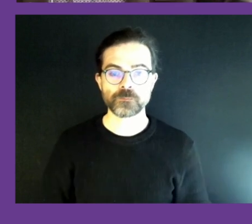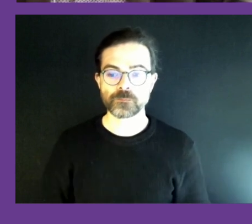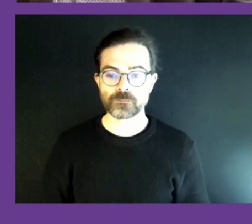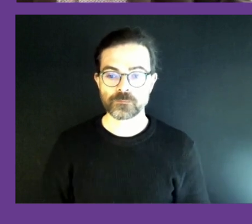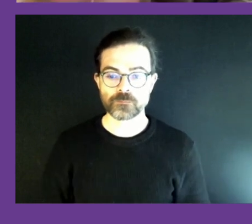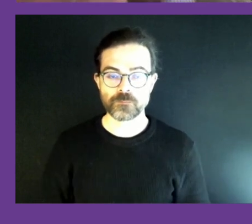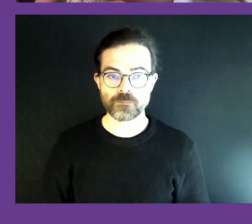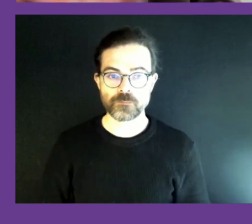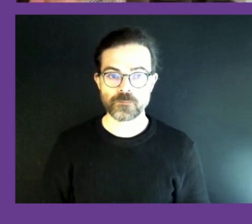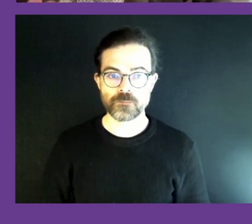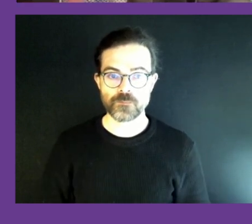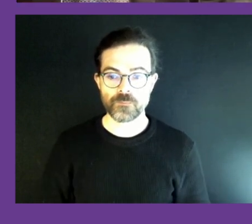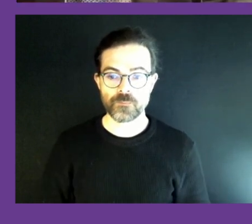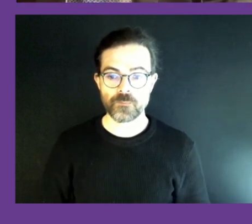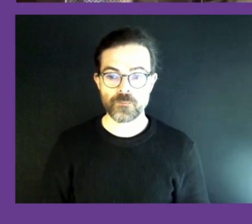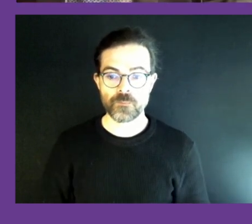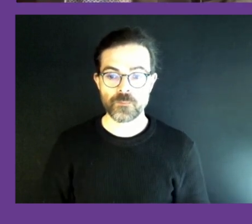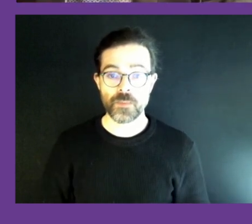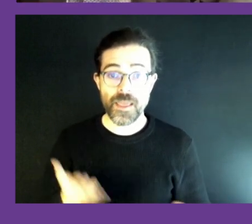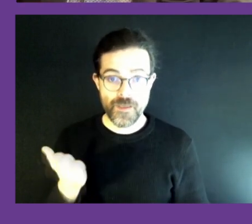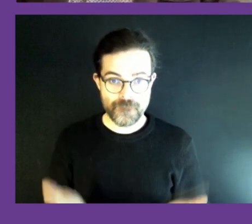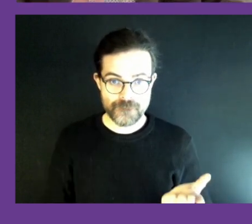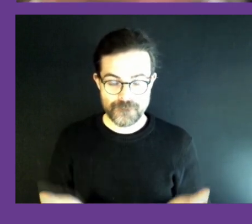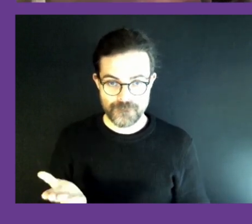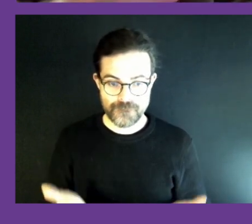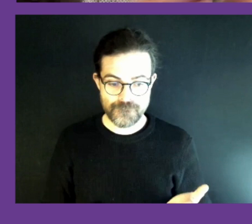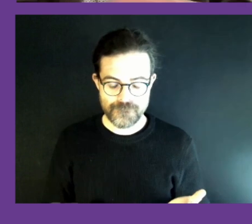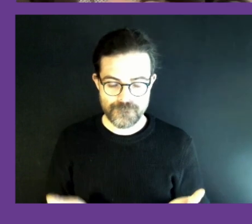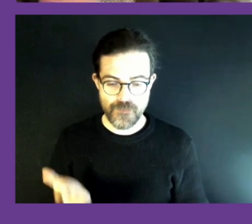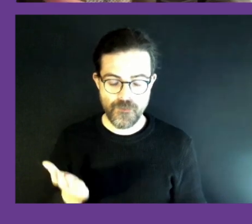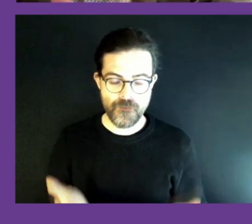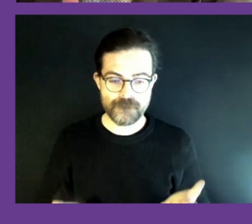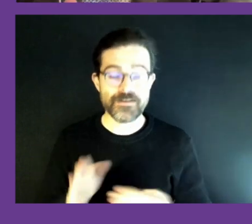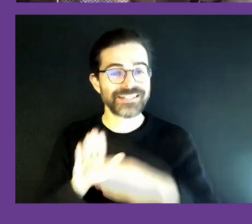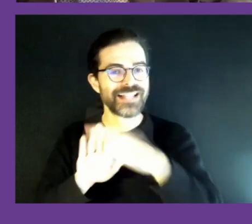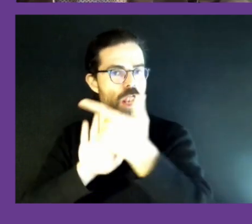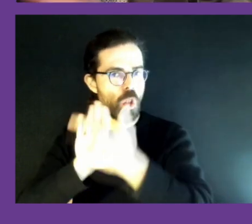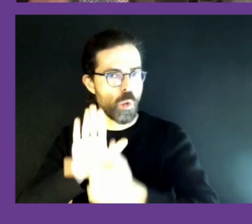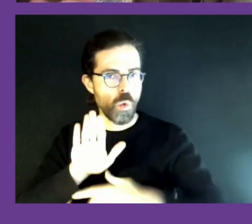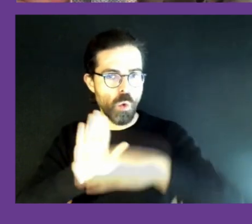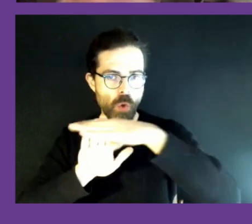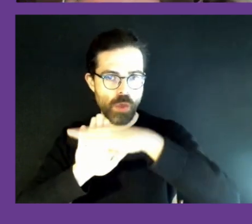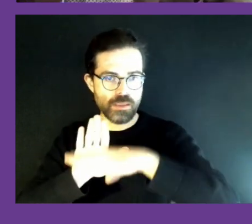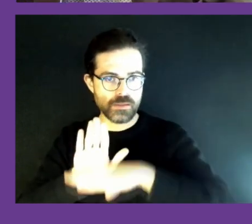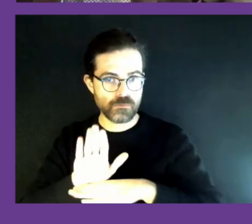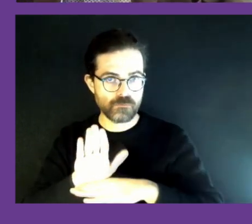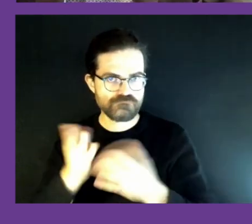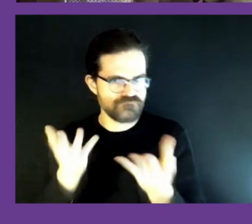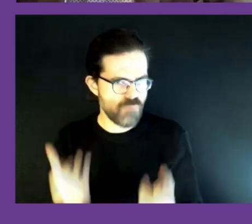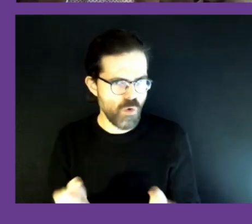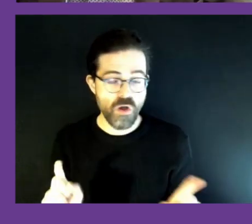Because if we don't understand that, we won't know why are we working on that, and why